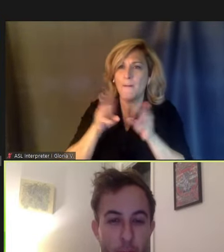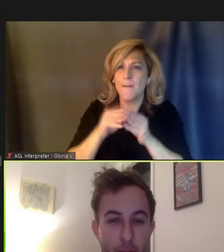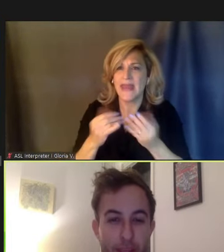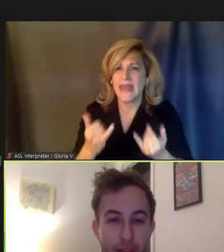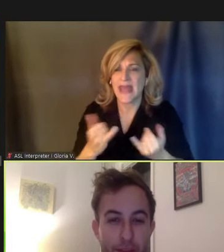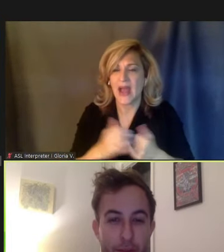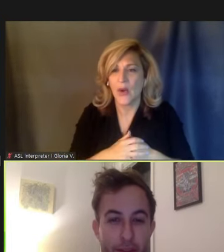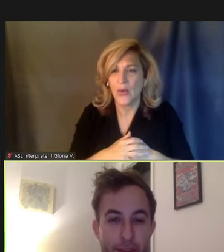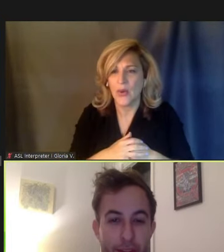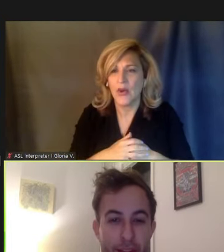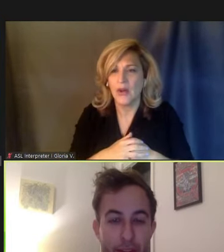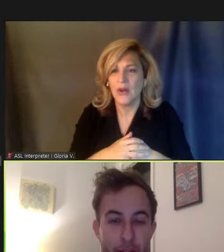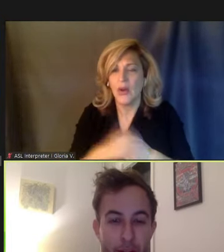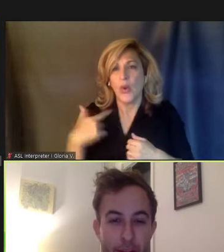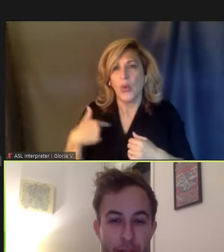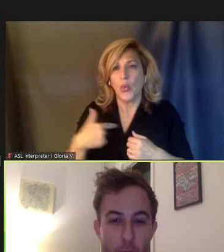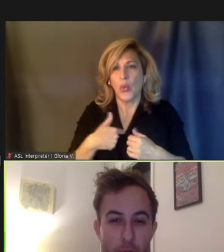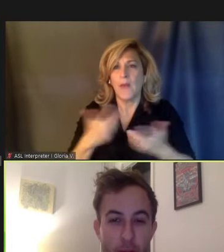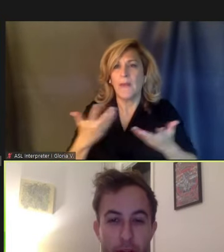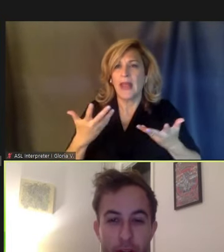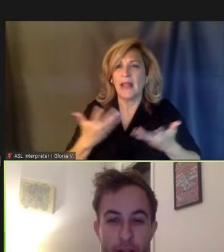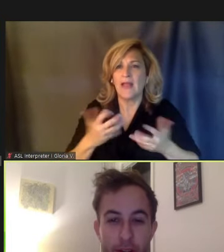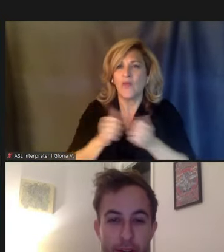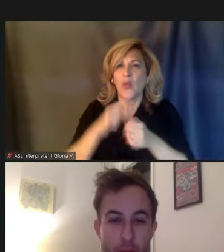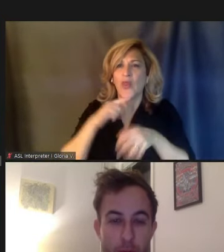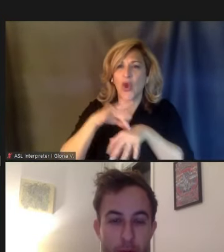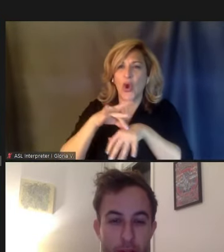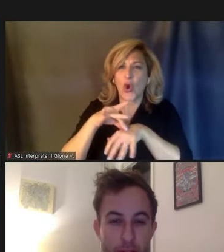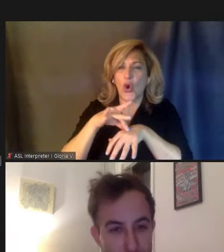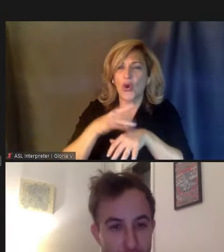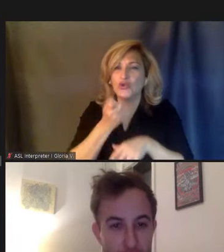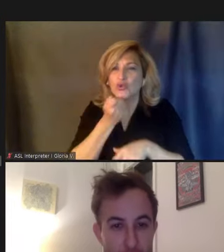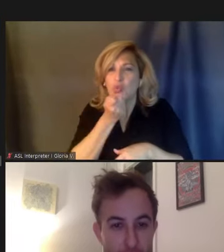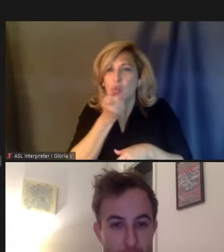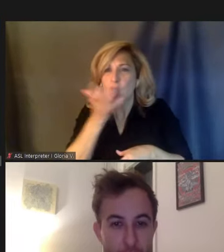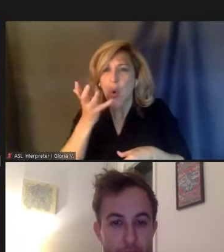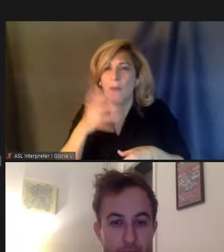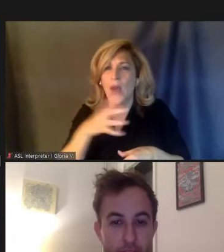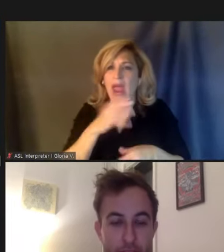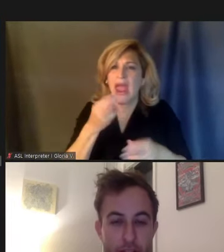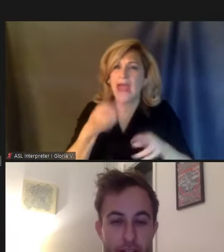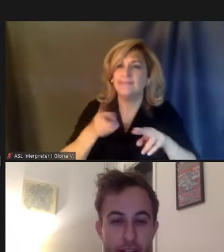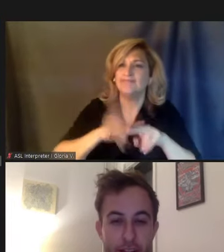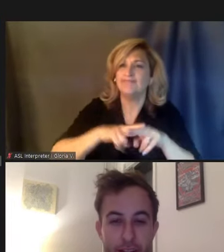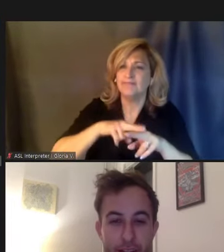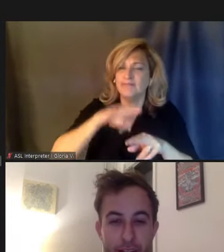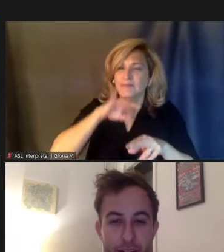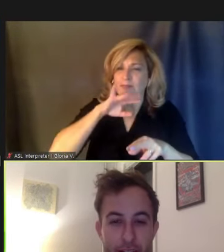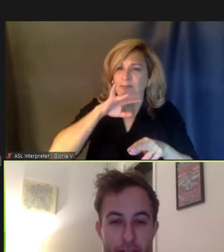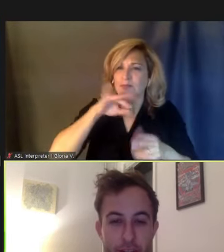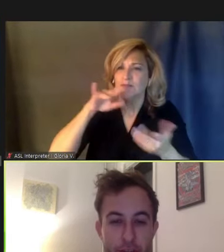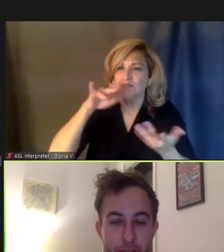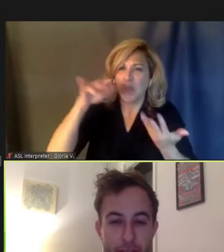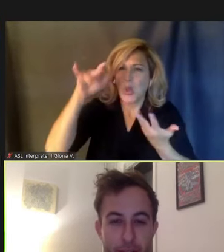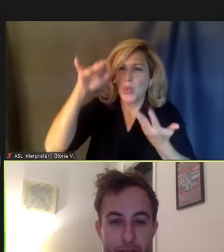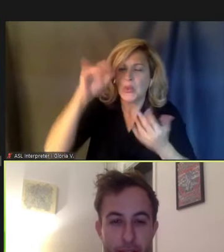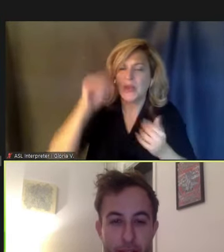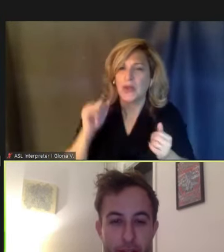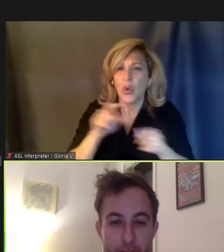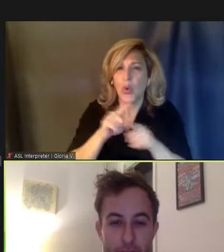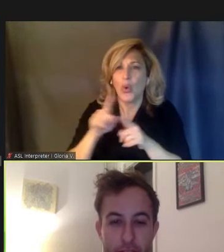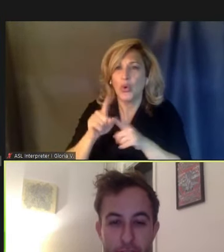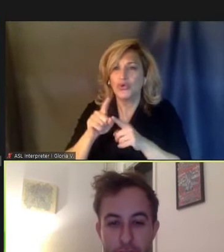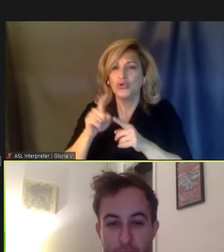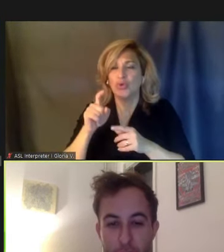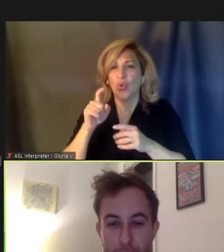that we're being left with an Earth that is warmer, that is more polluted. Additionally, congestion pricing will